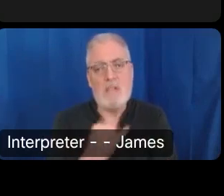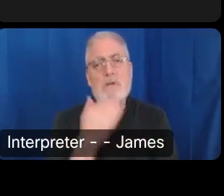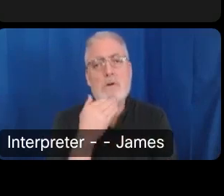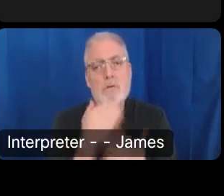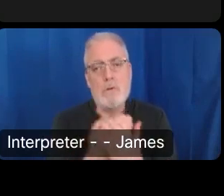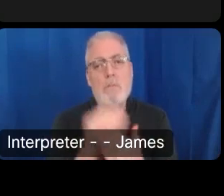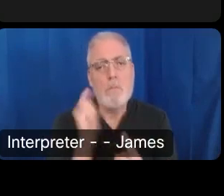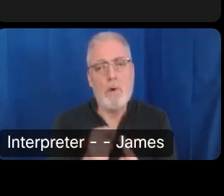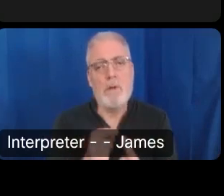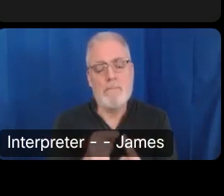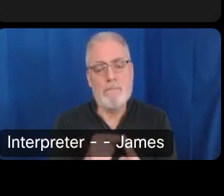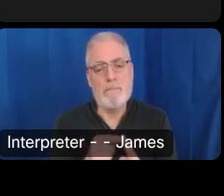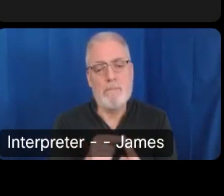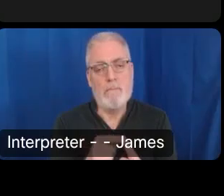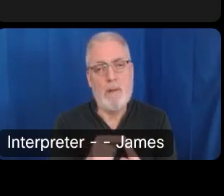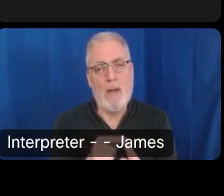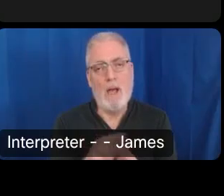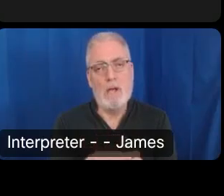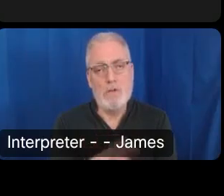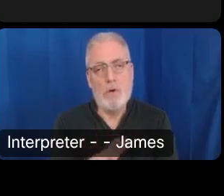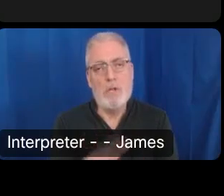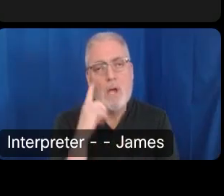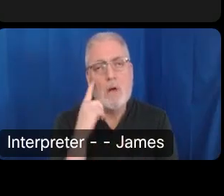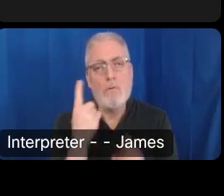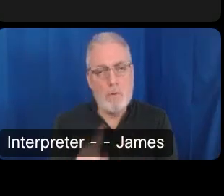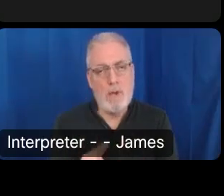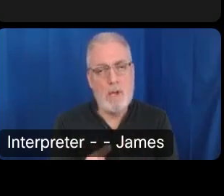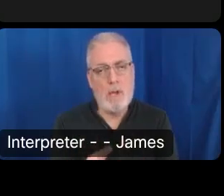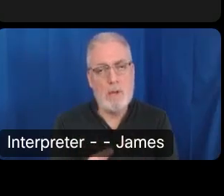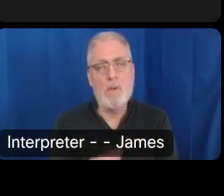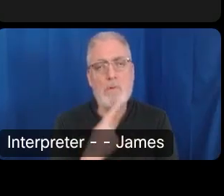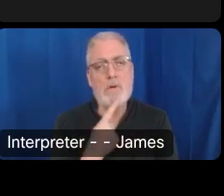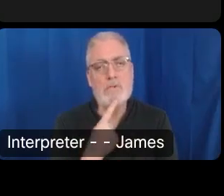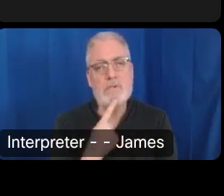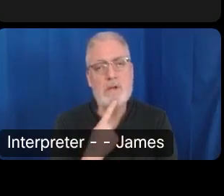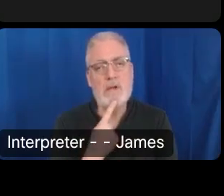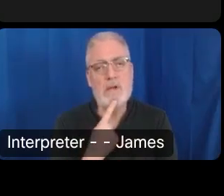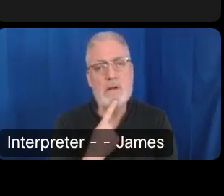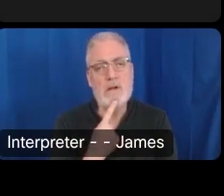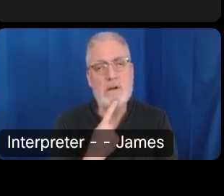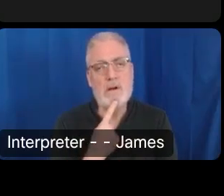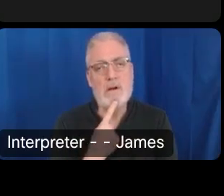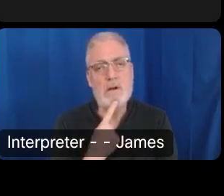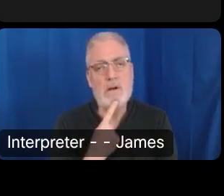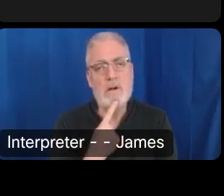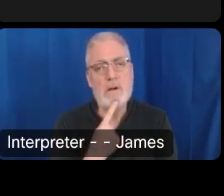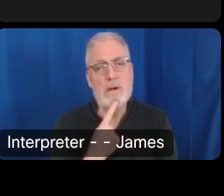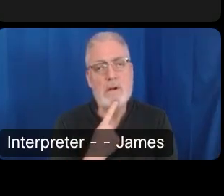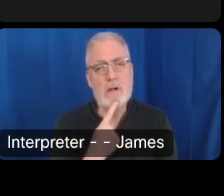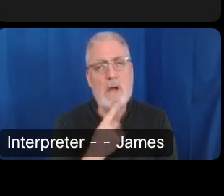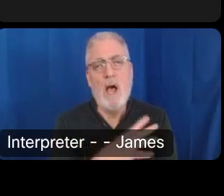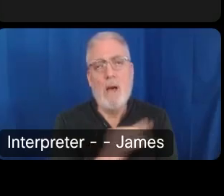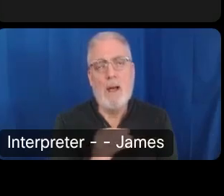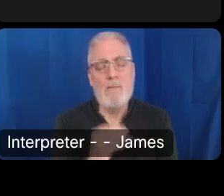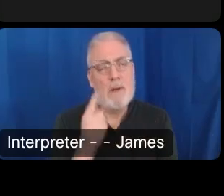I agree. I completely agree with what you're saying, Charlie, of allowing more self-direction generally across the board, regardless of setting or